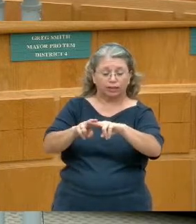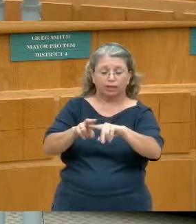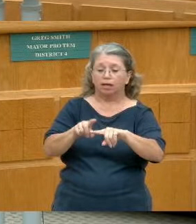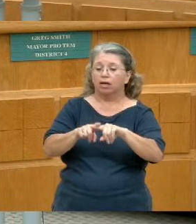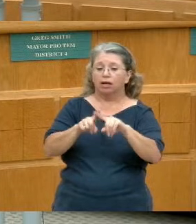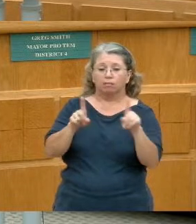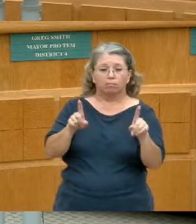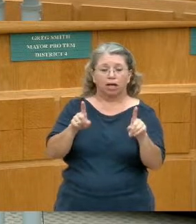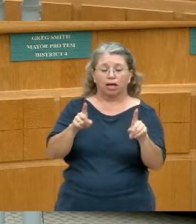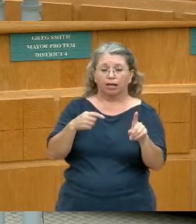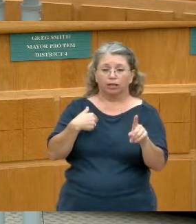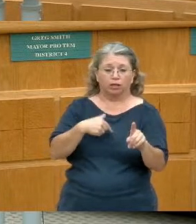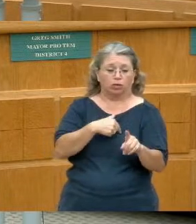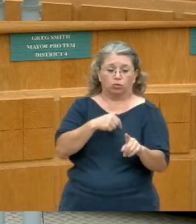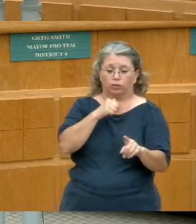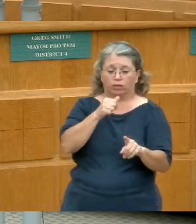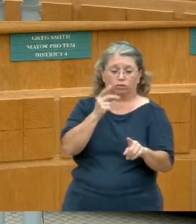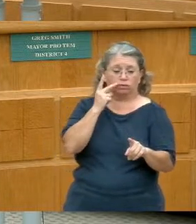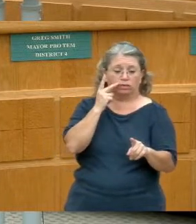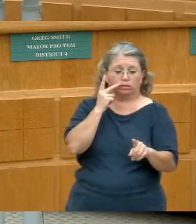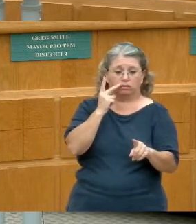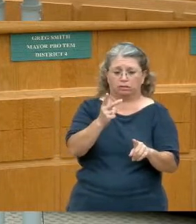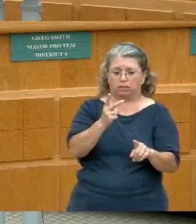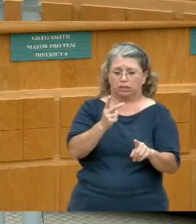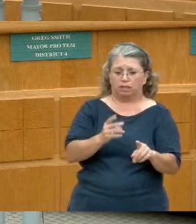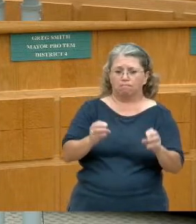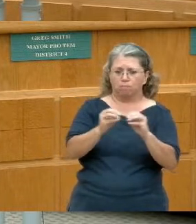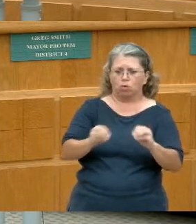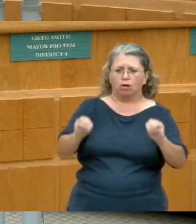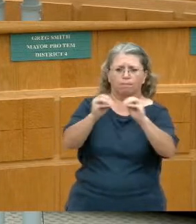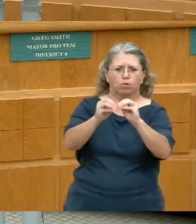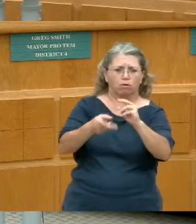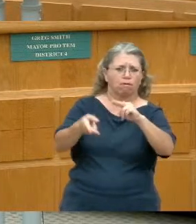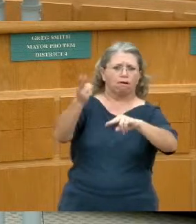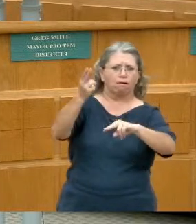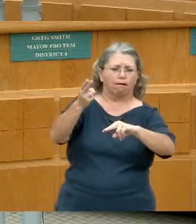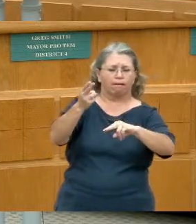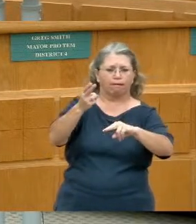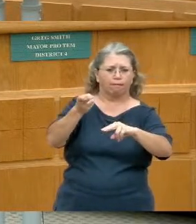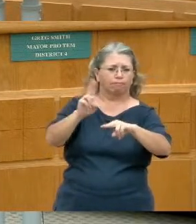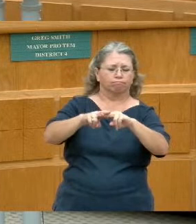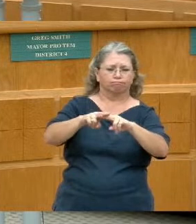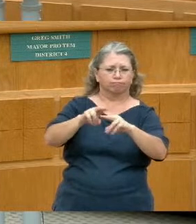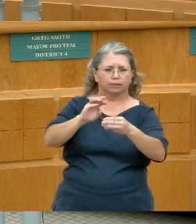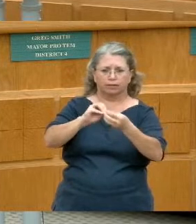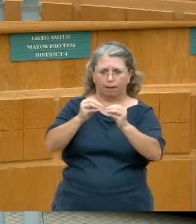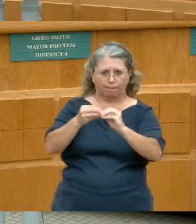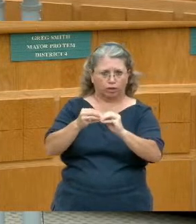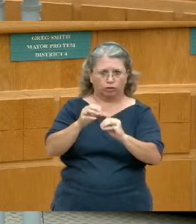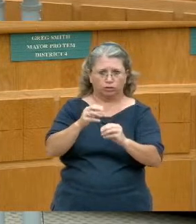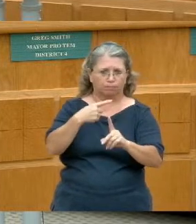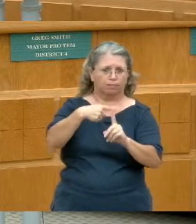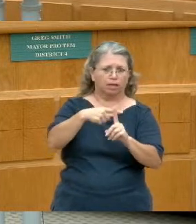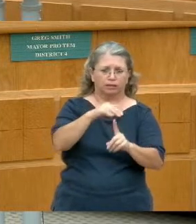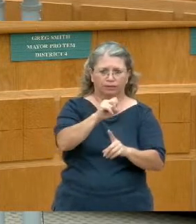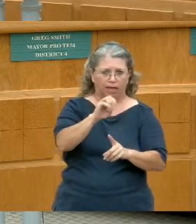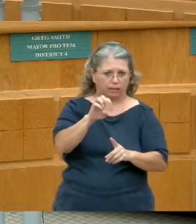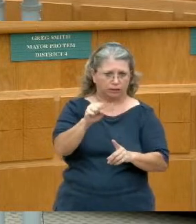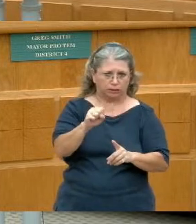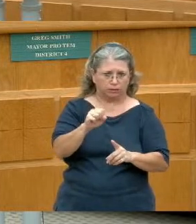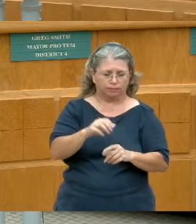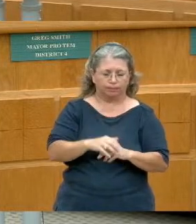COVID-19 does not seem to be expanding in South Texas, and our estimates of the transmission rate across all of Texas are down this week over last